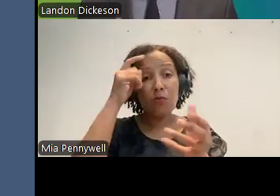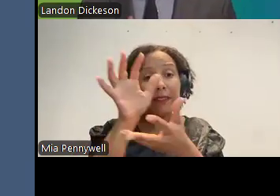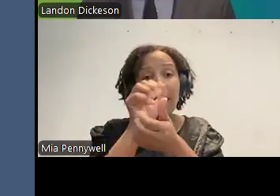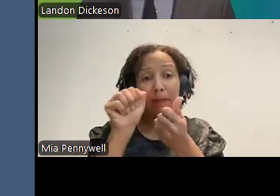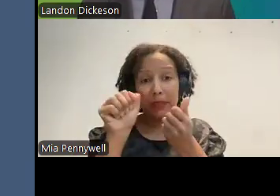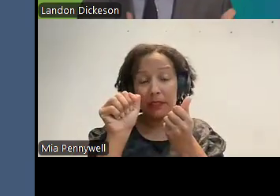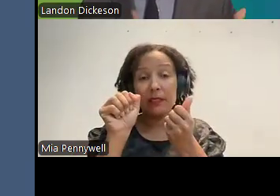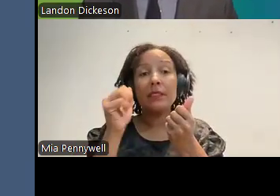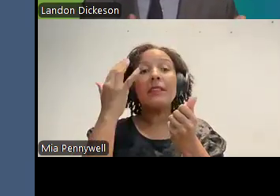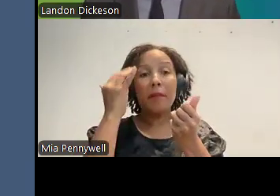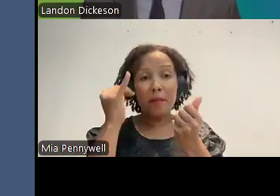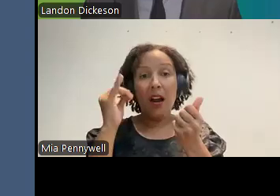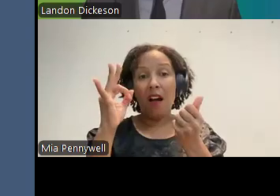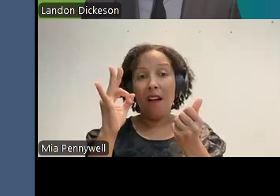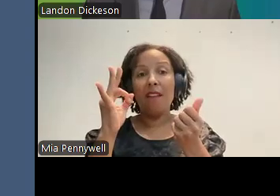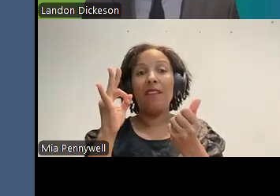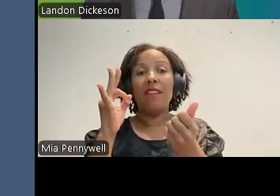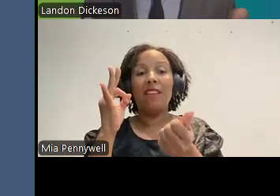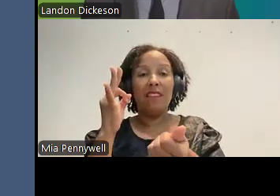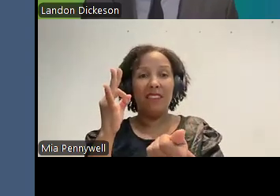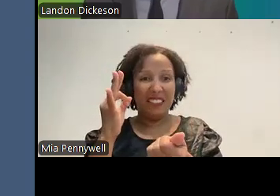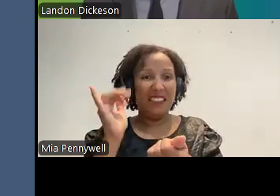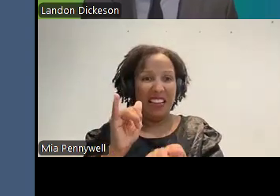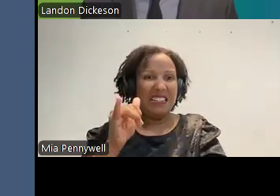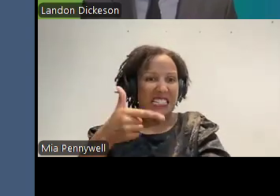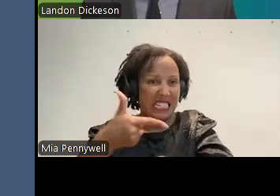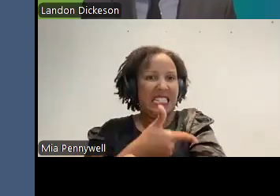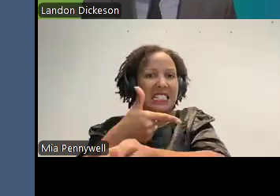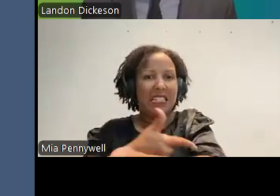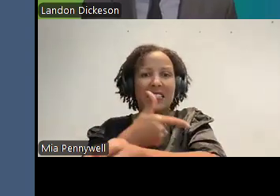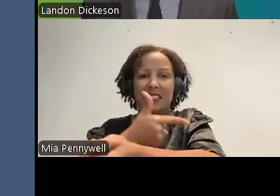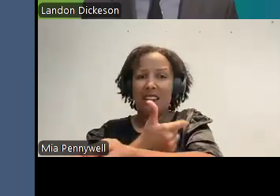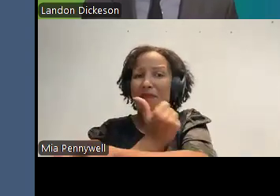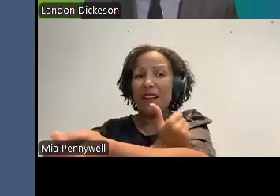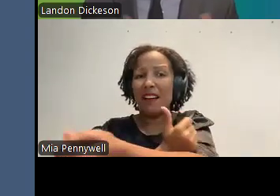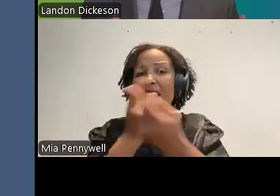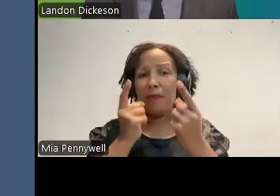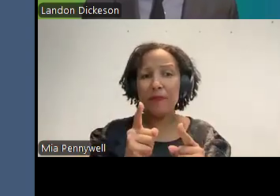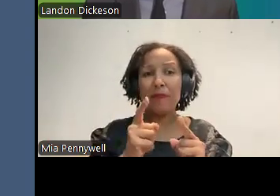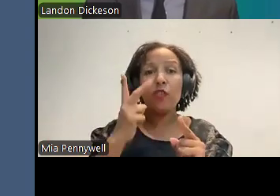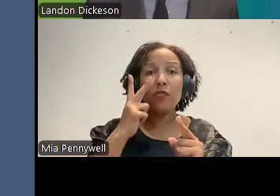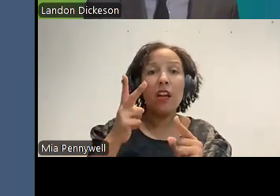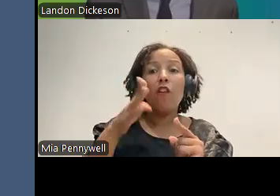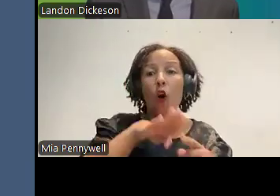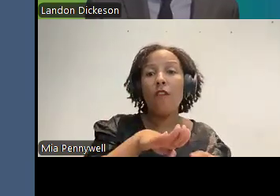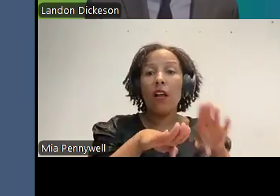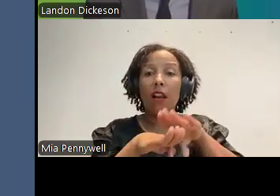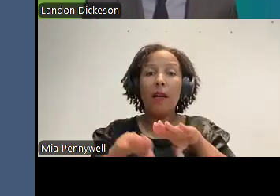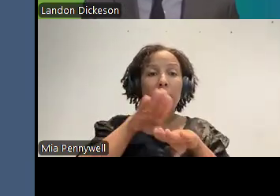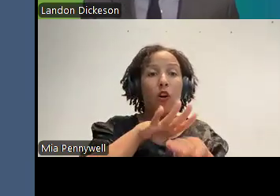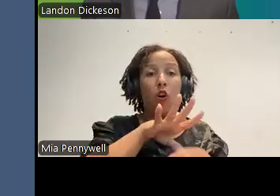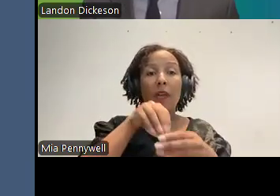to highlight that there's a great deal of overlap and cross-victimization that occurs within labor, sex, and drug